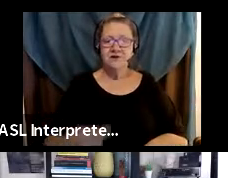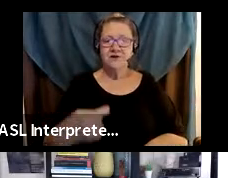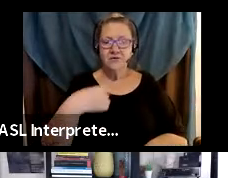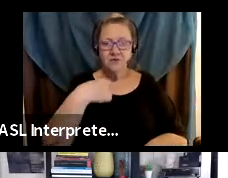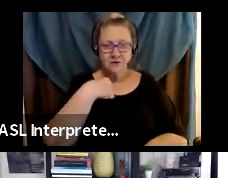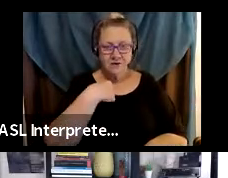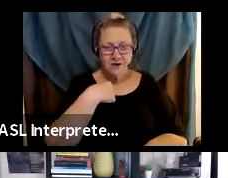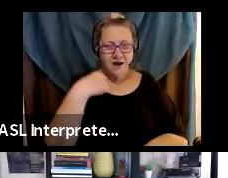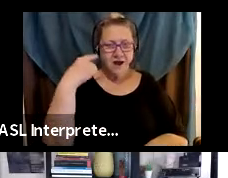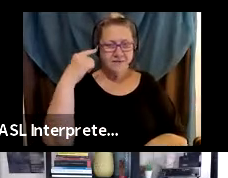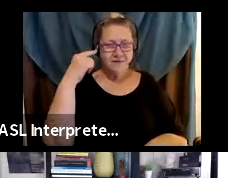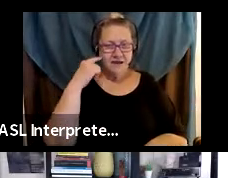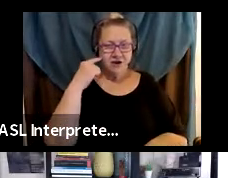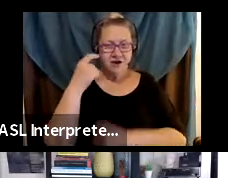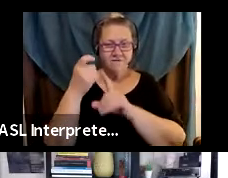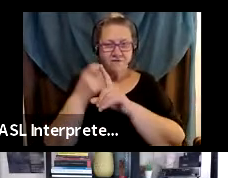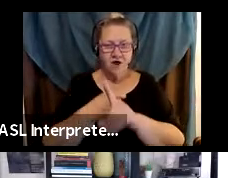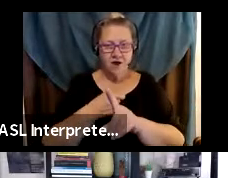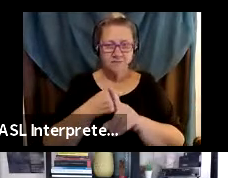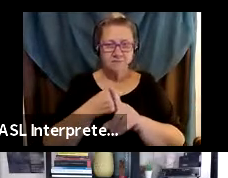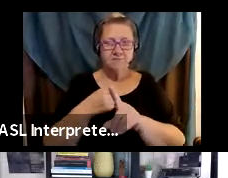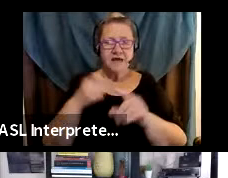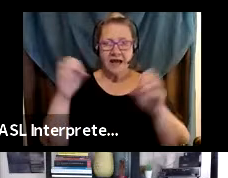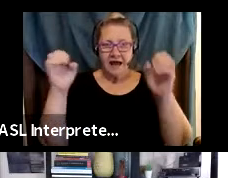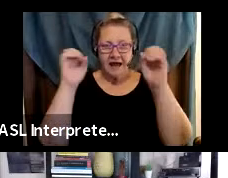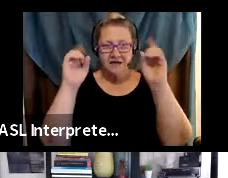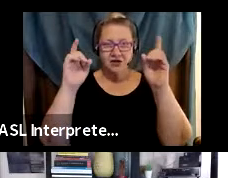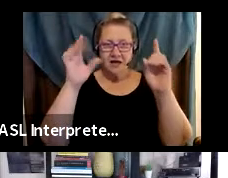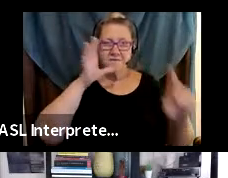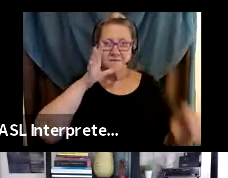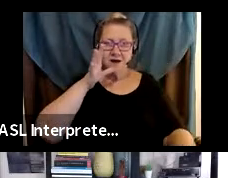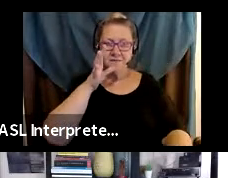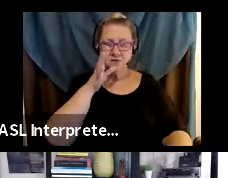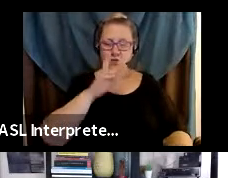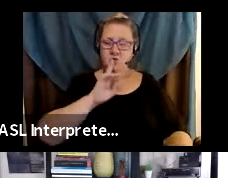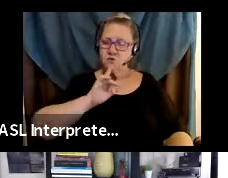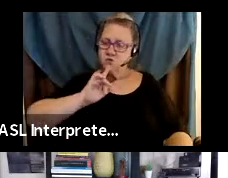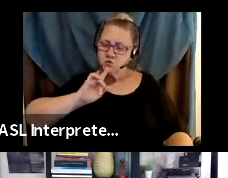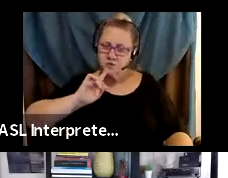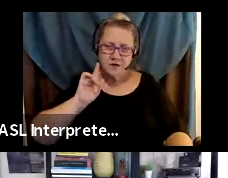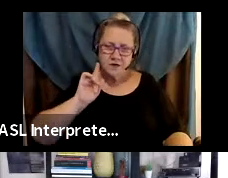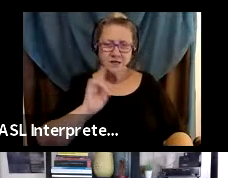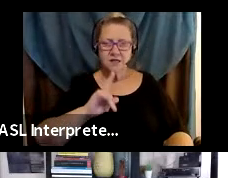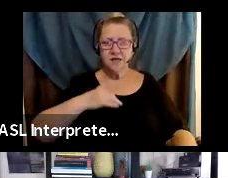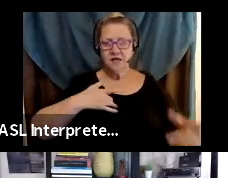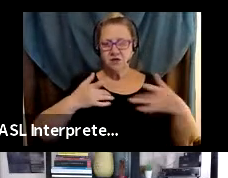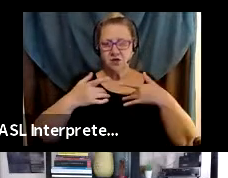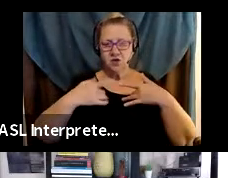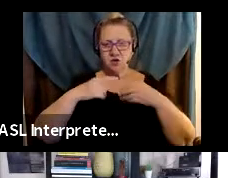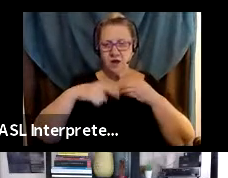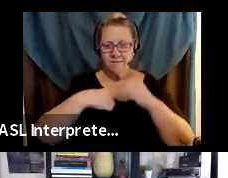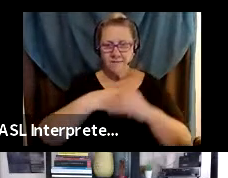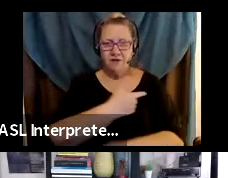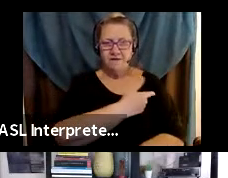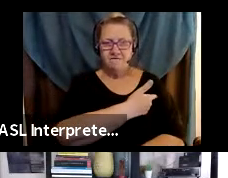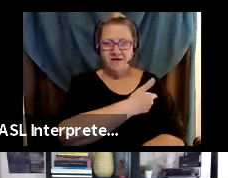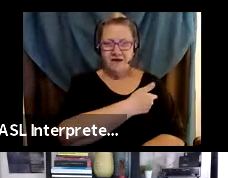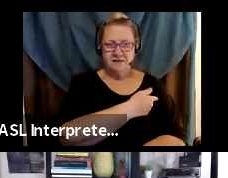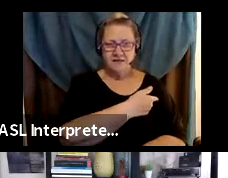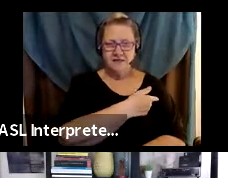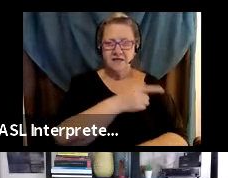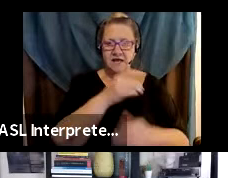very well-educated moms who have extreme concerns about the vaccine and how it